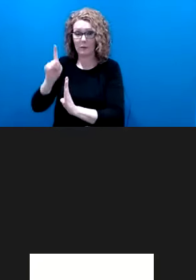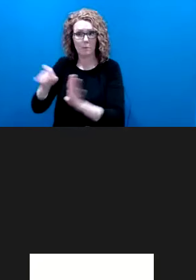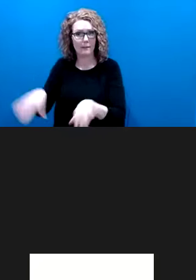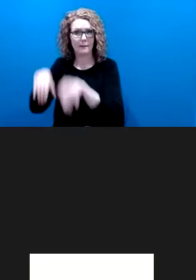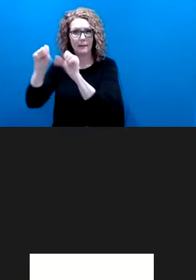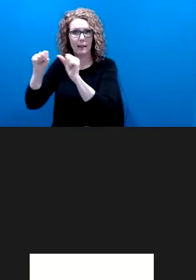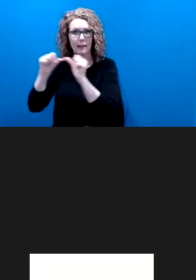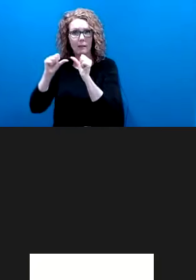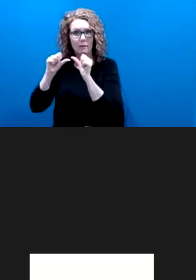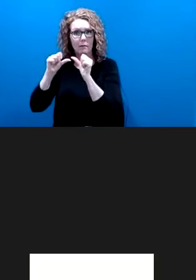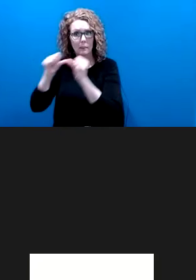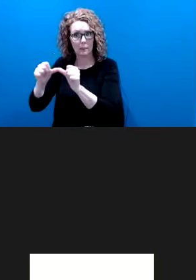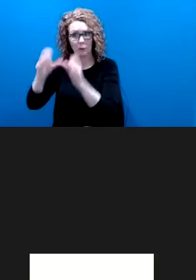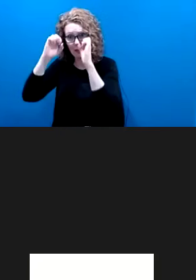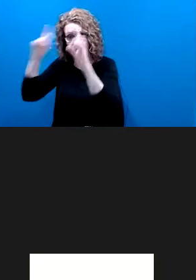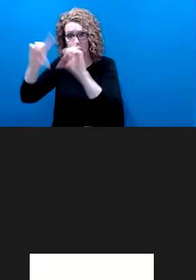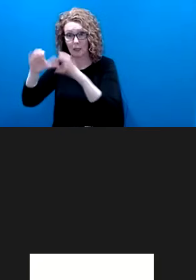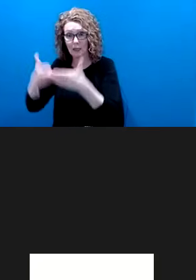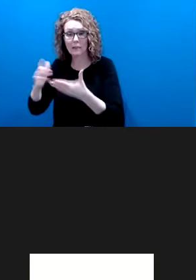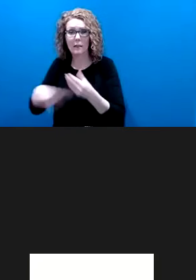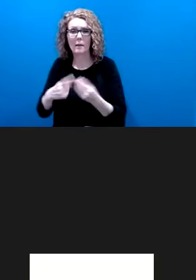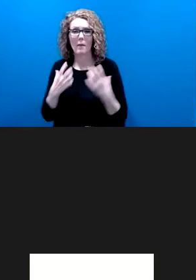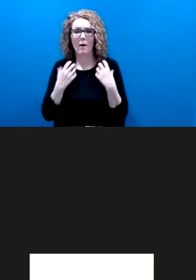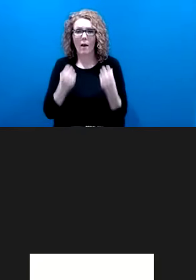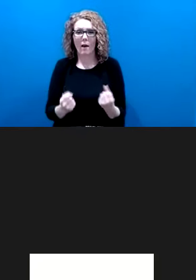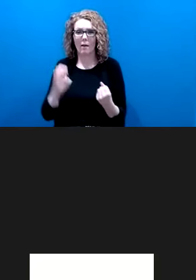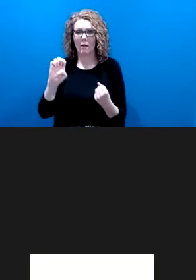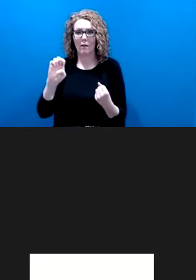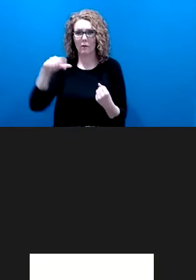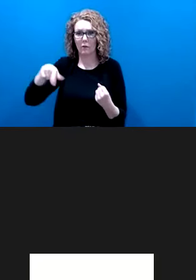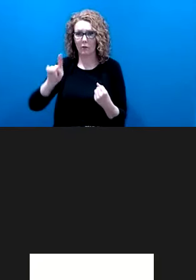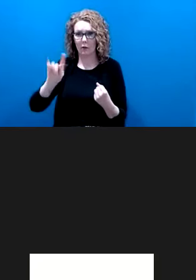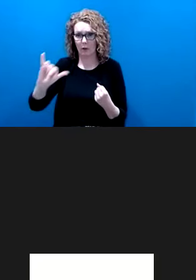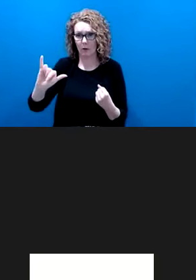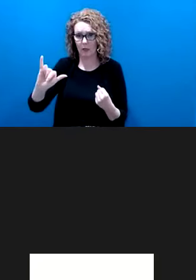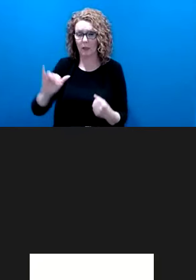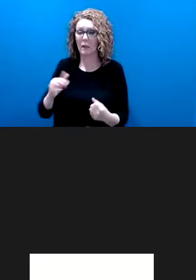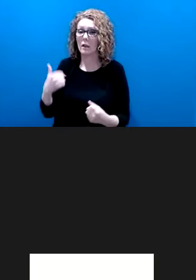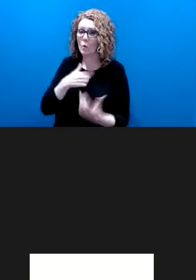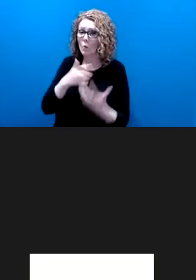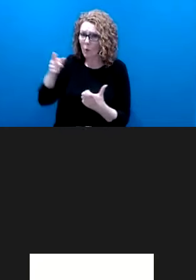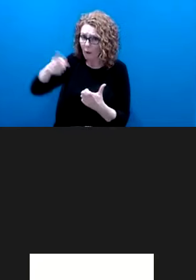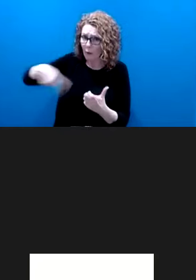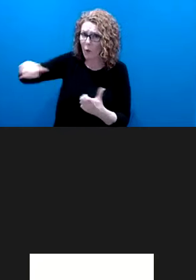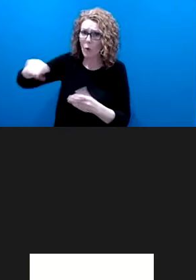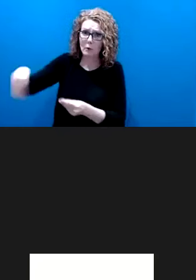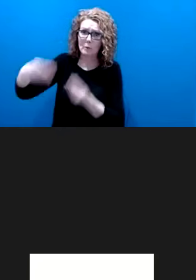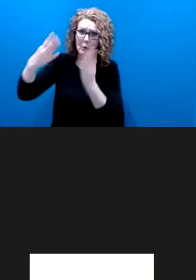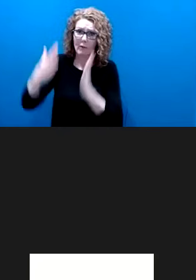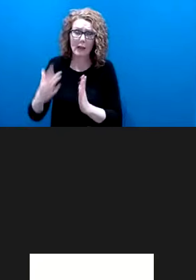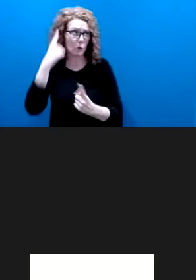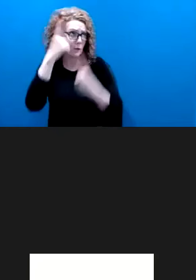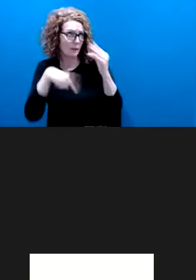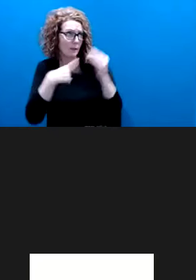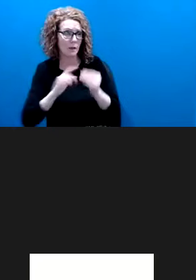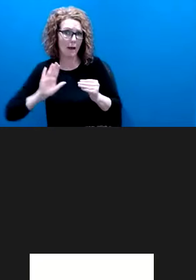on health equity. And the goal really is to have providers think about their own impact on others, and it can change the way we